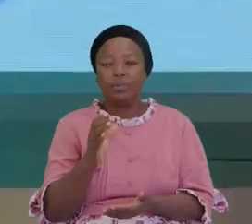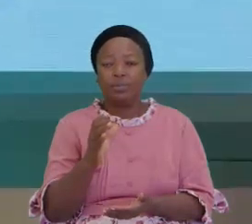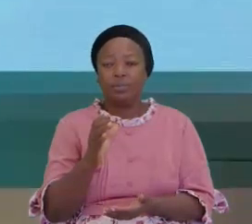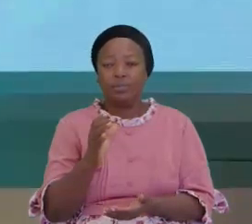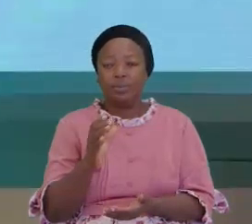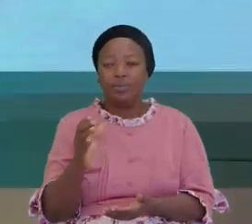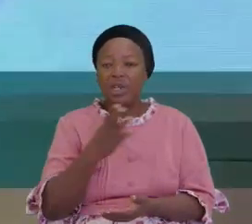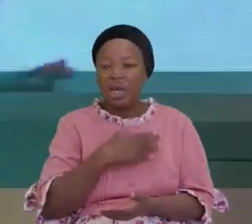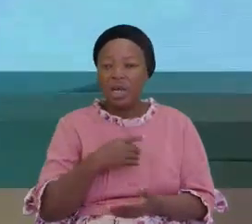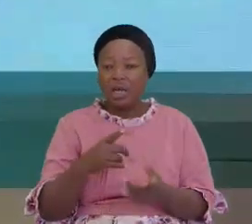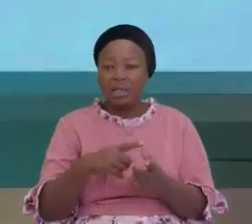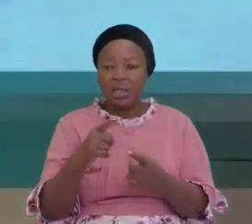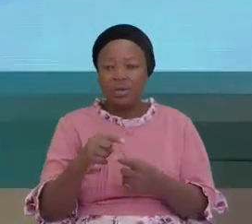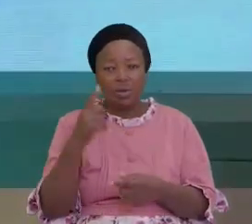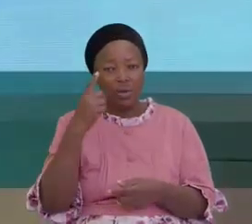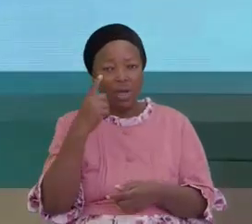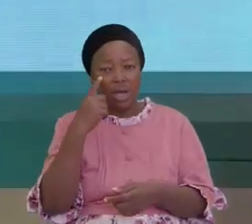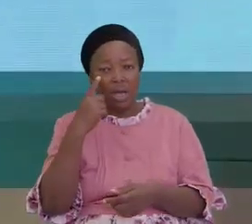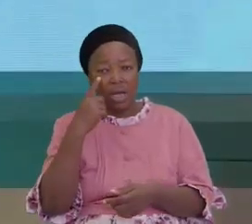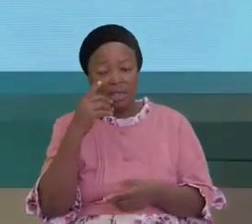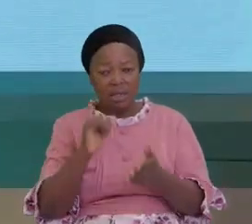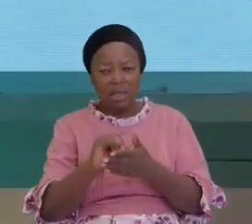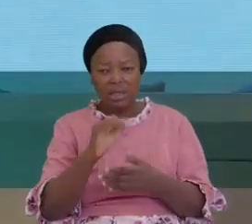And your eyesight that is going down,